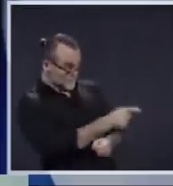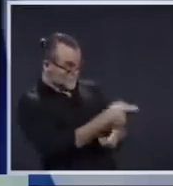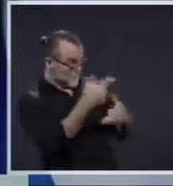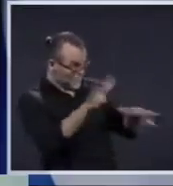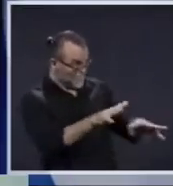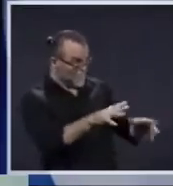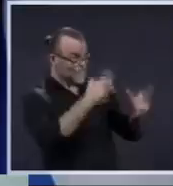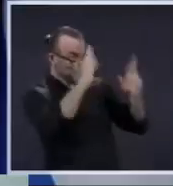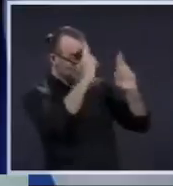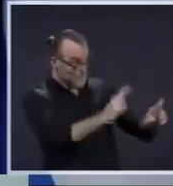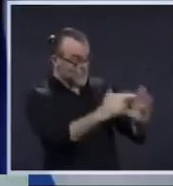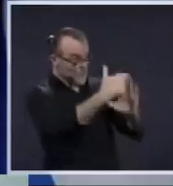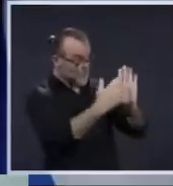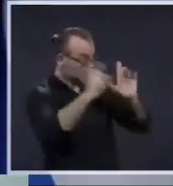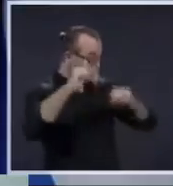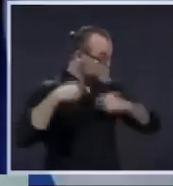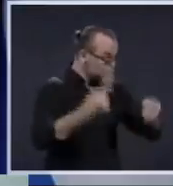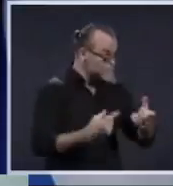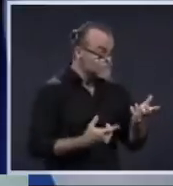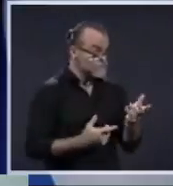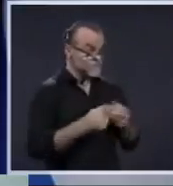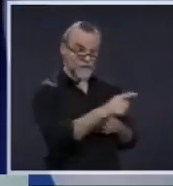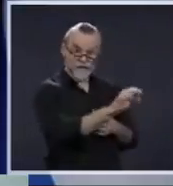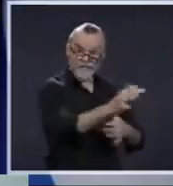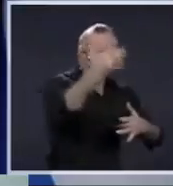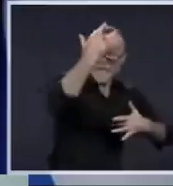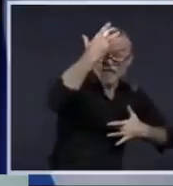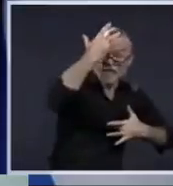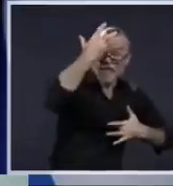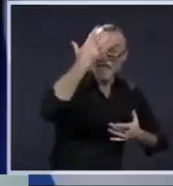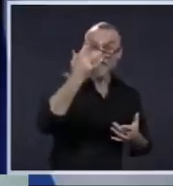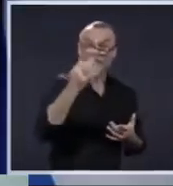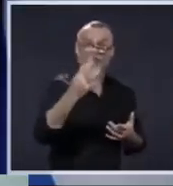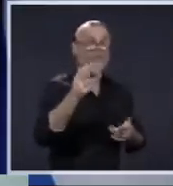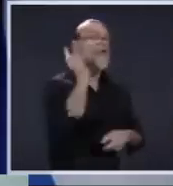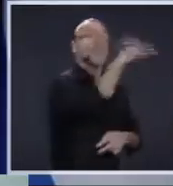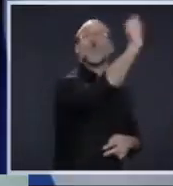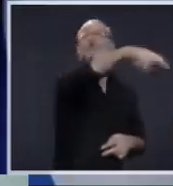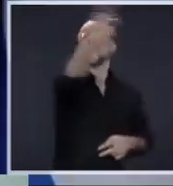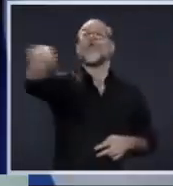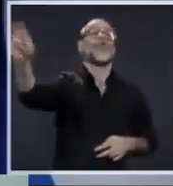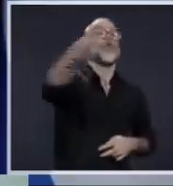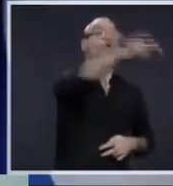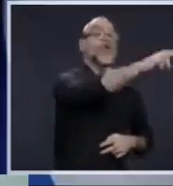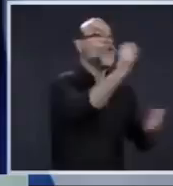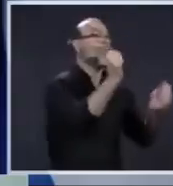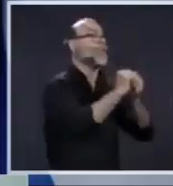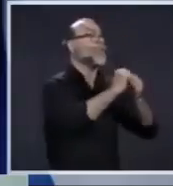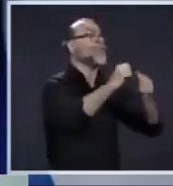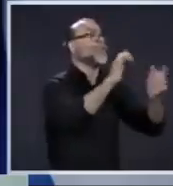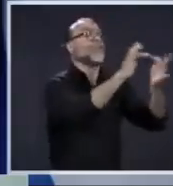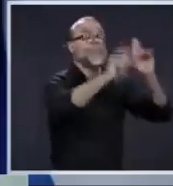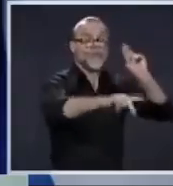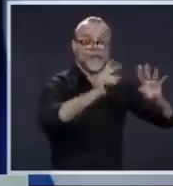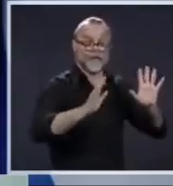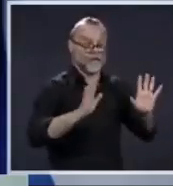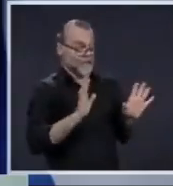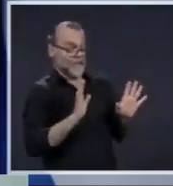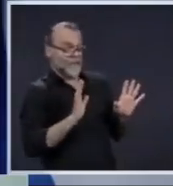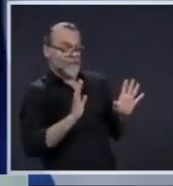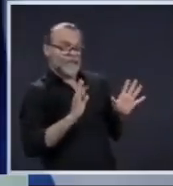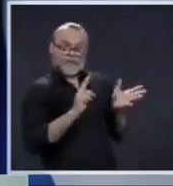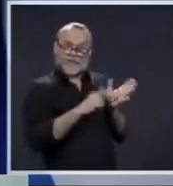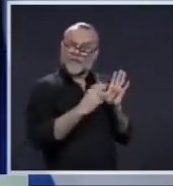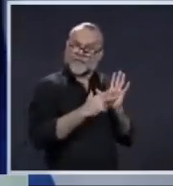from the Quebec population, there's going to be some situation when there's going to be breaks of the 2 meters or there's going to be close